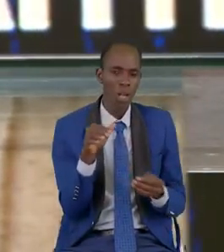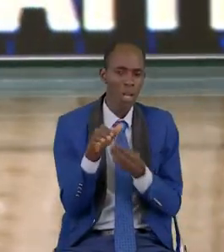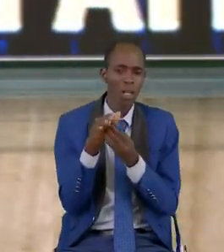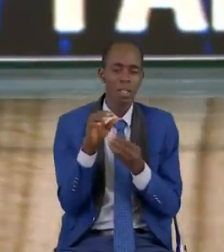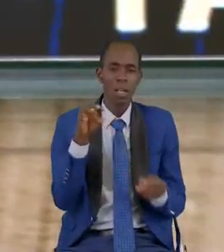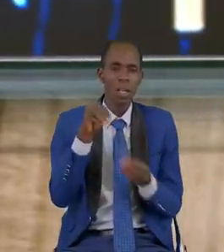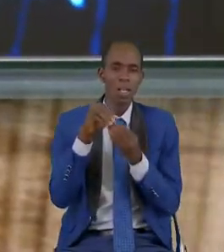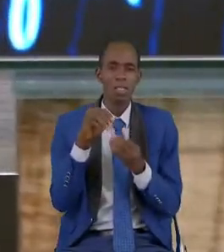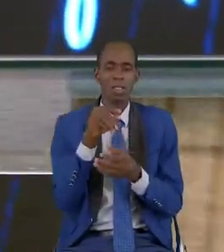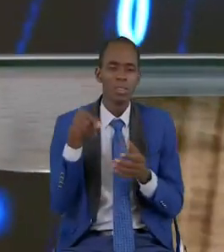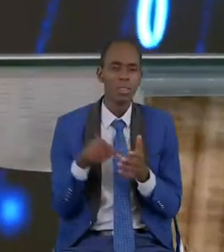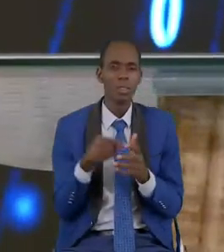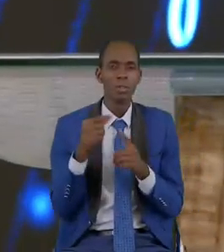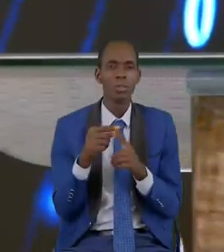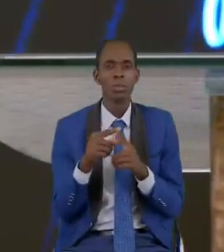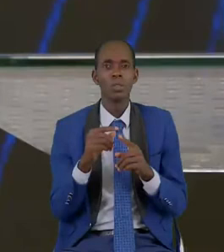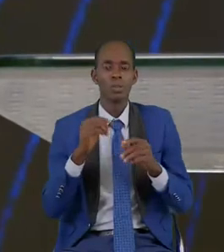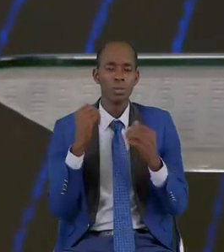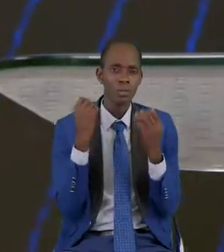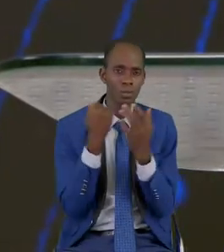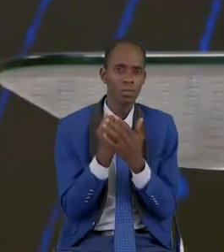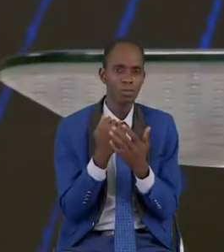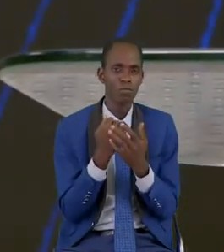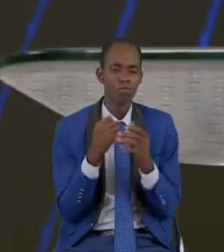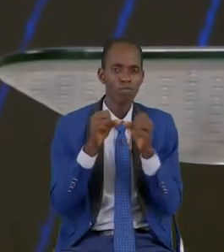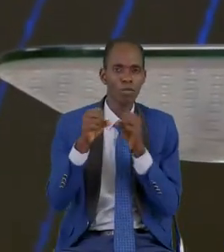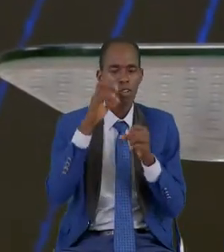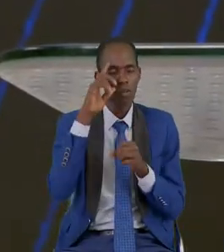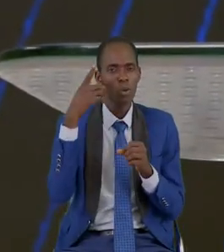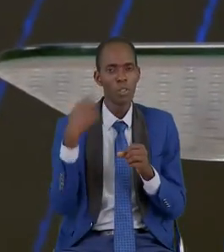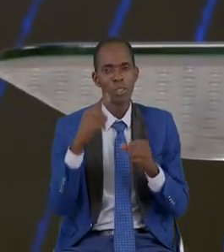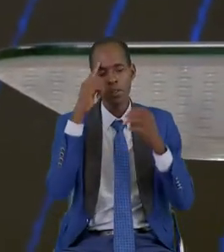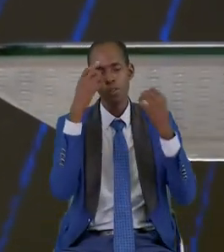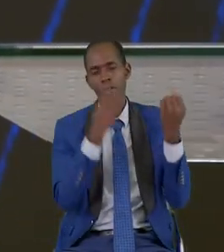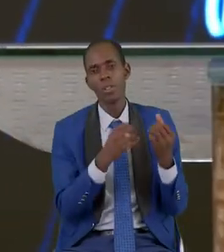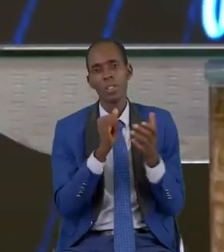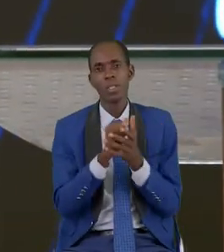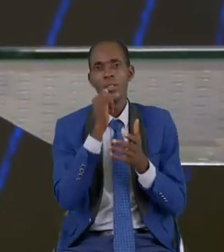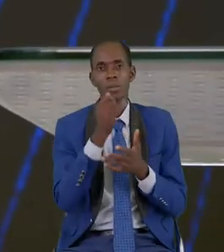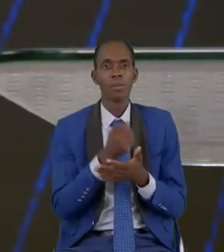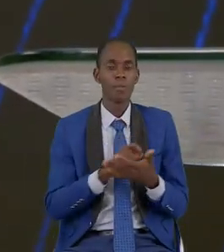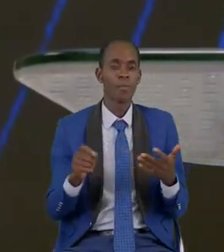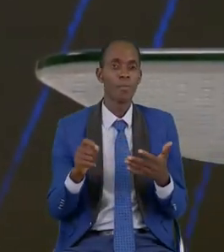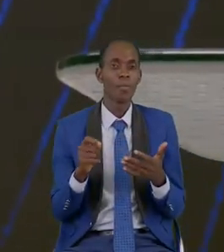for the faith once delivered unto the saints. They say we shouldn't do it like that. We should say,